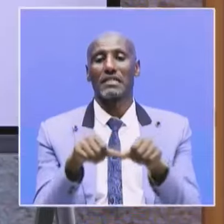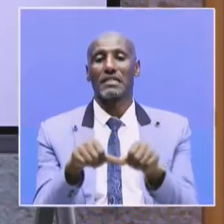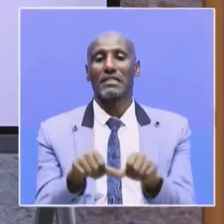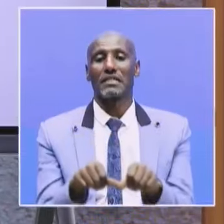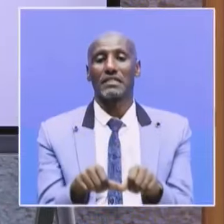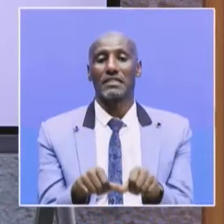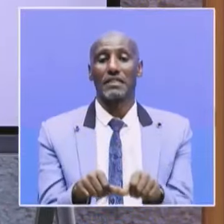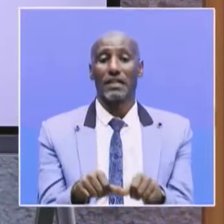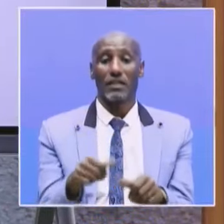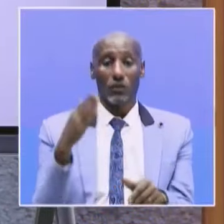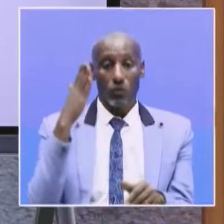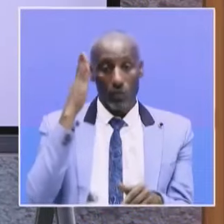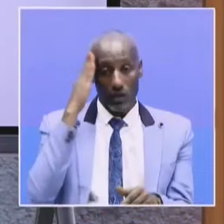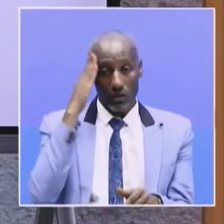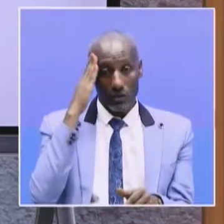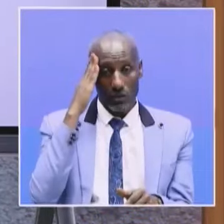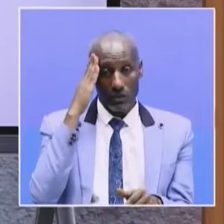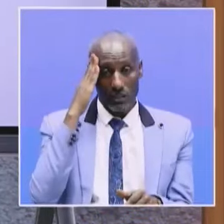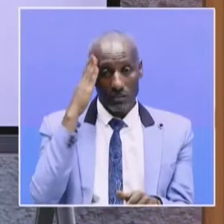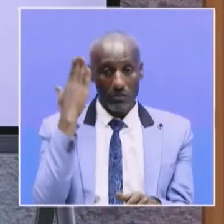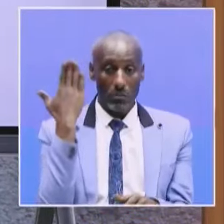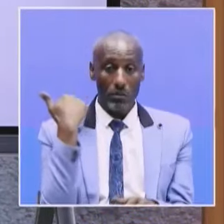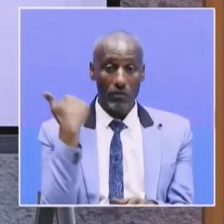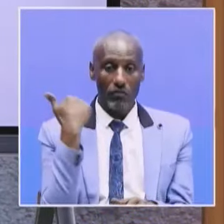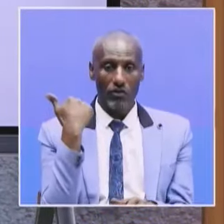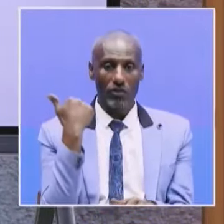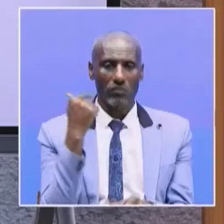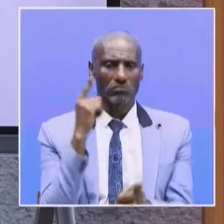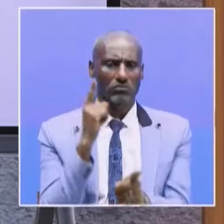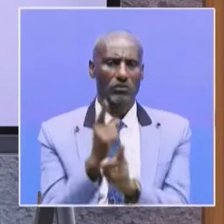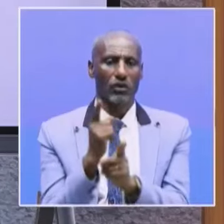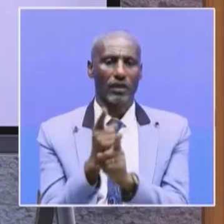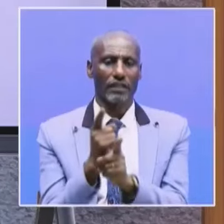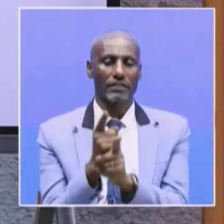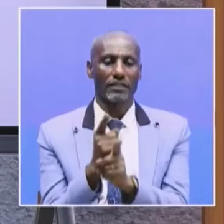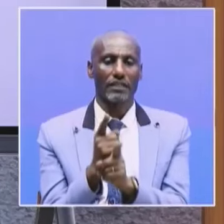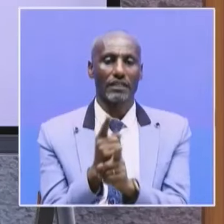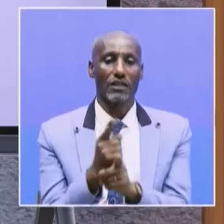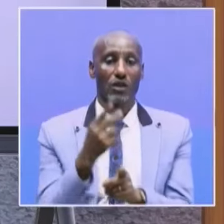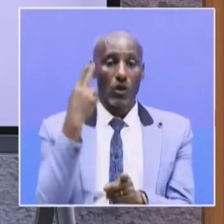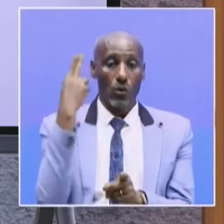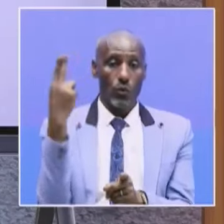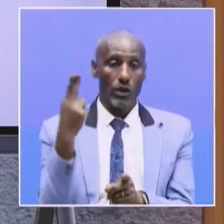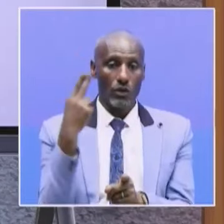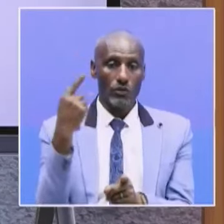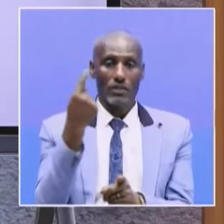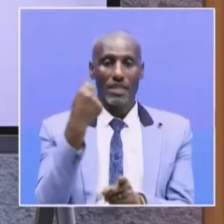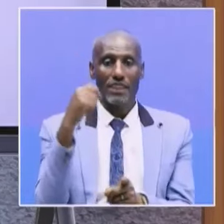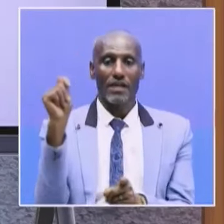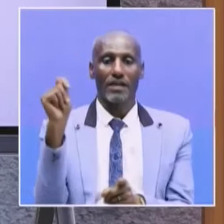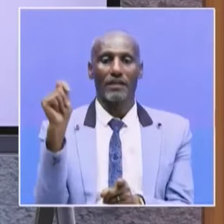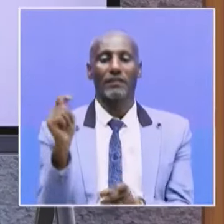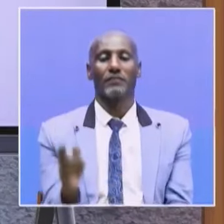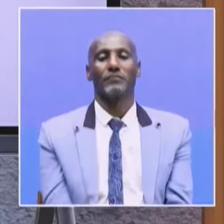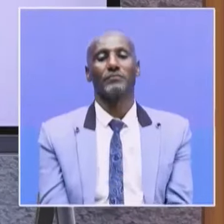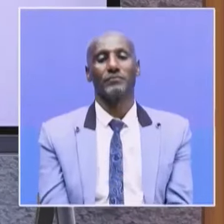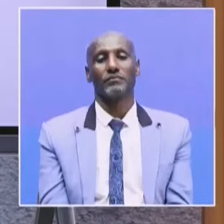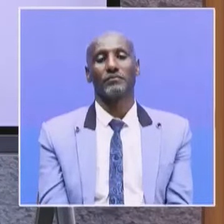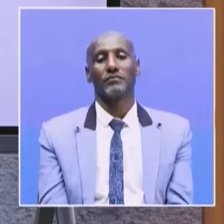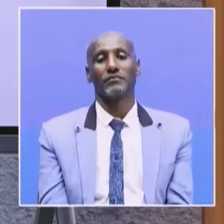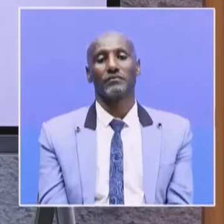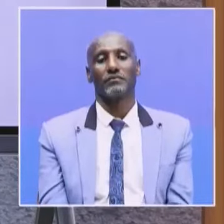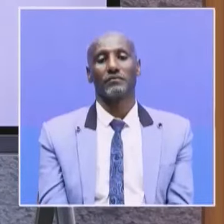that we know it already, the thing that we know together, that's a specific thing that we can use that. So we can